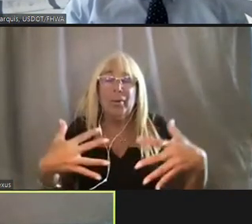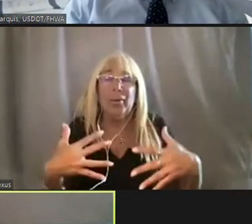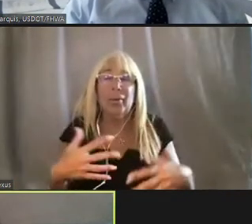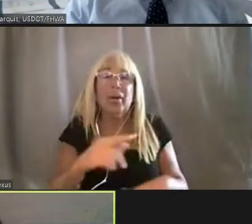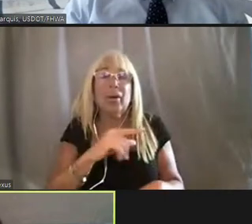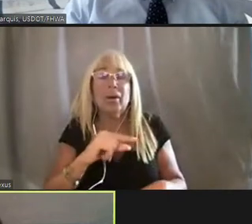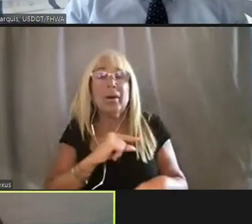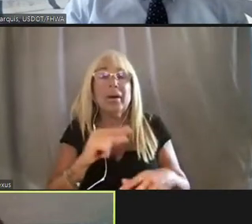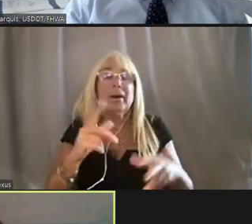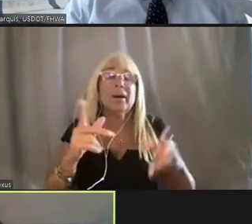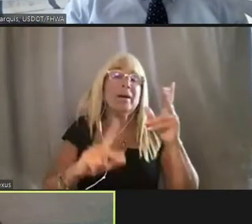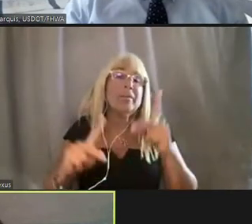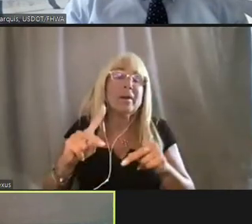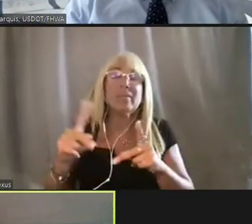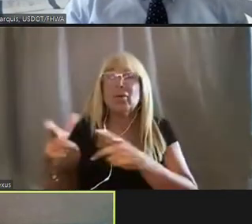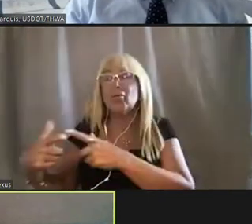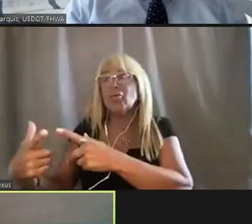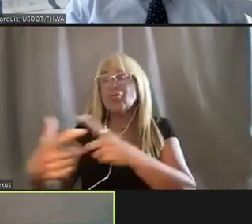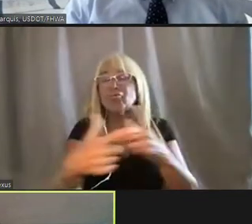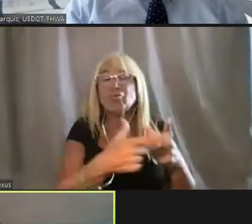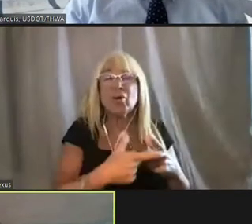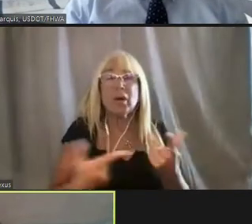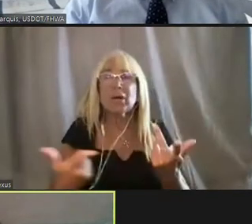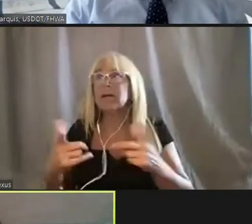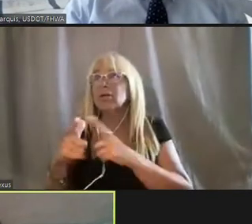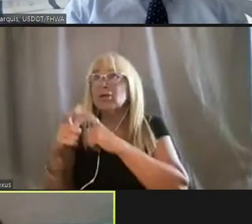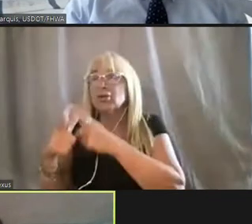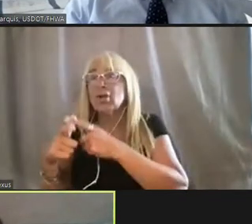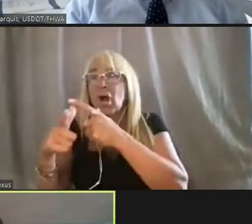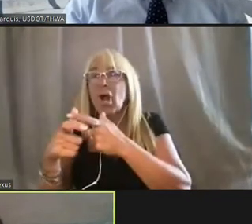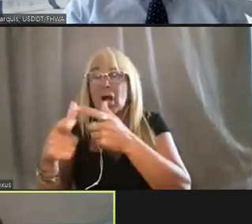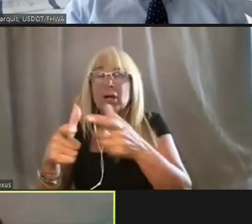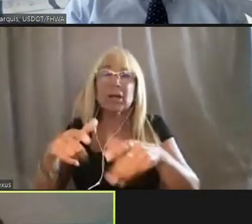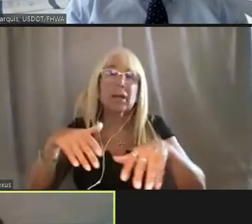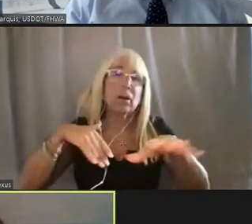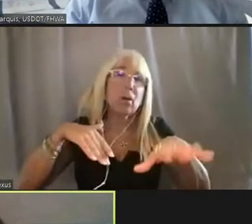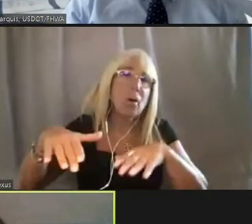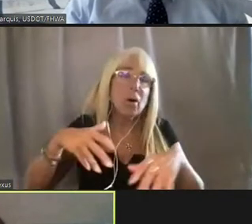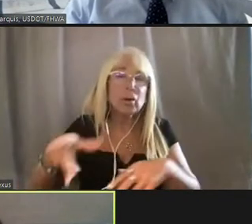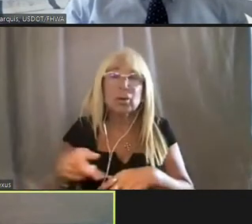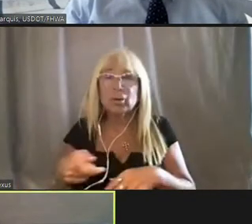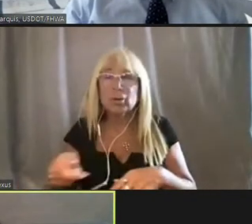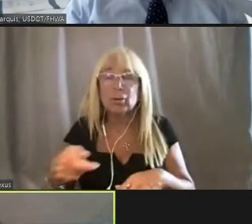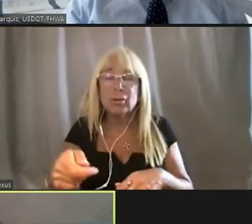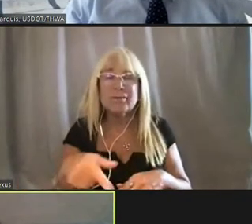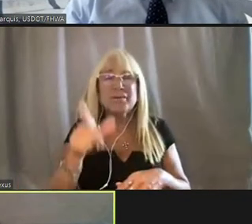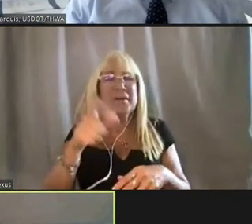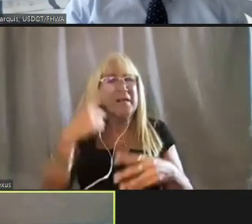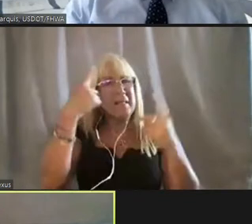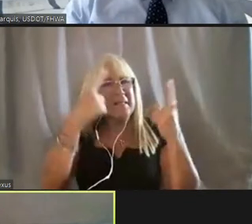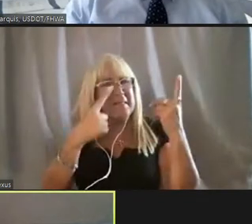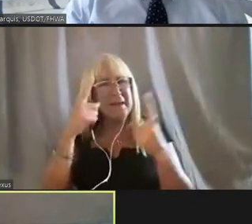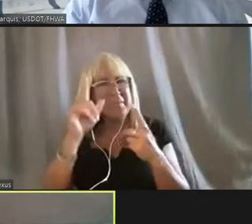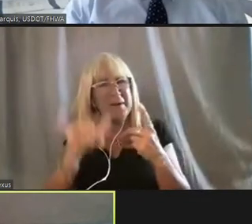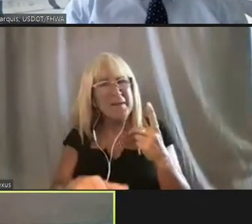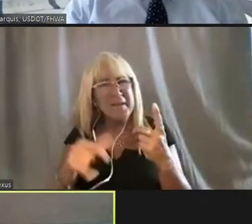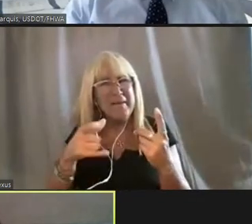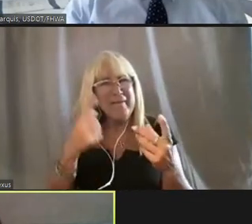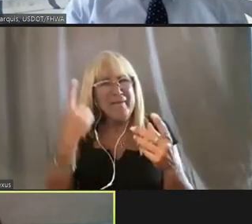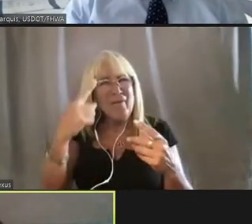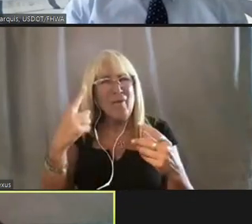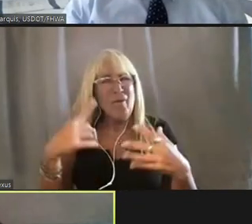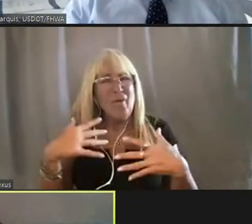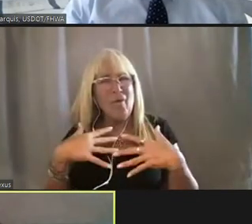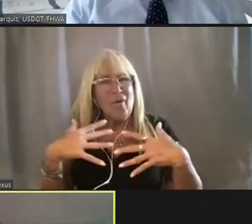jogging walking their dogs and something has to be done with respect to that thinking about air quality and lastly if you're trying to solve